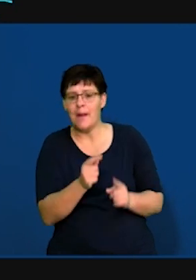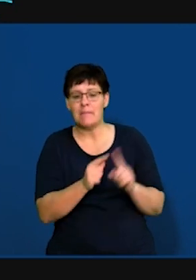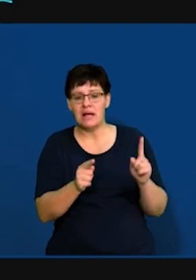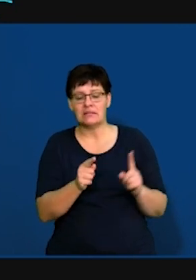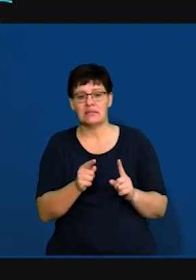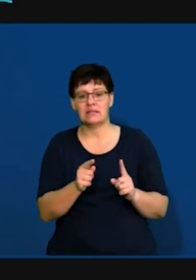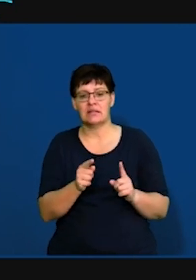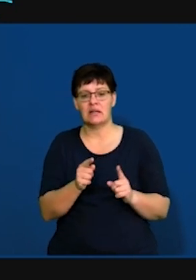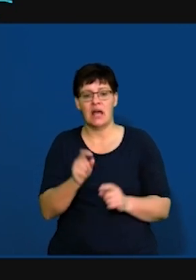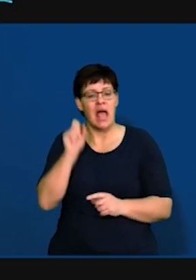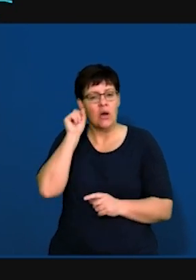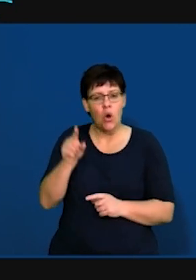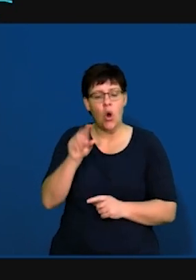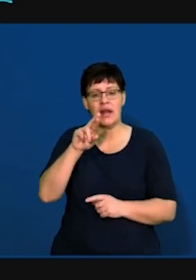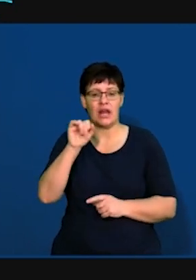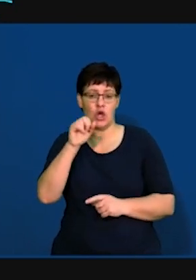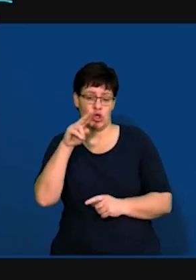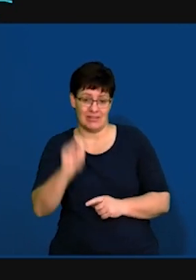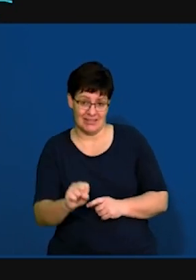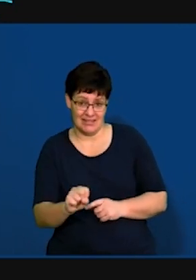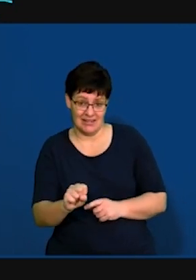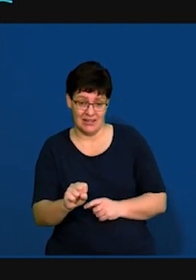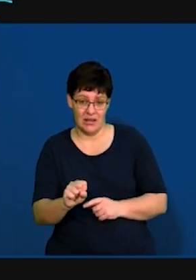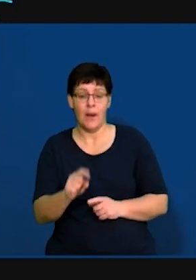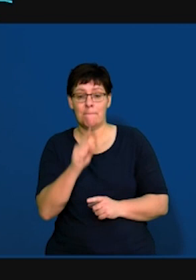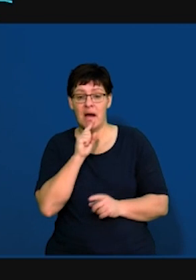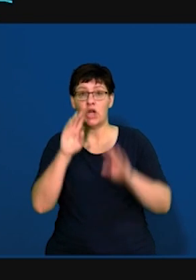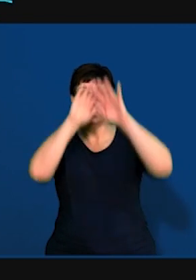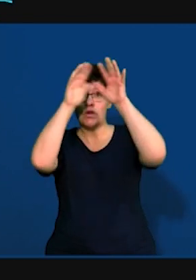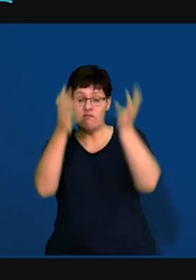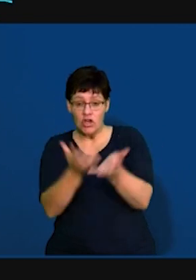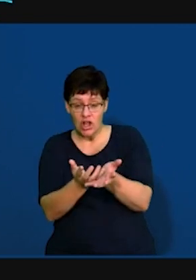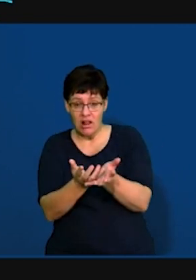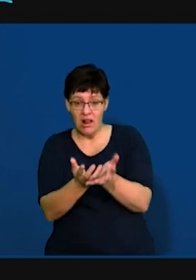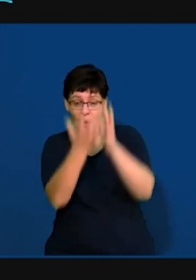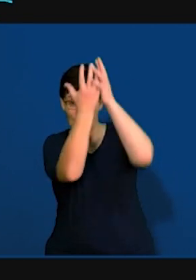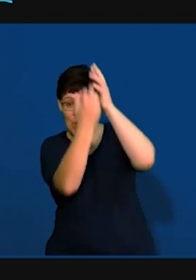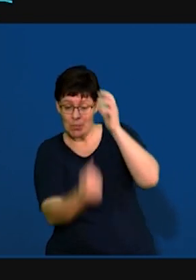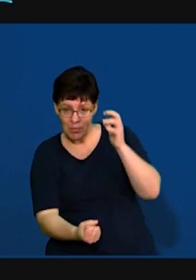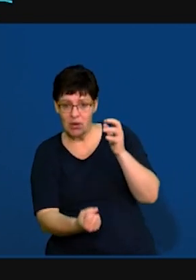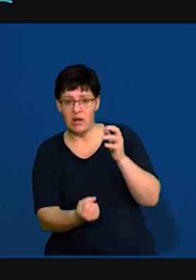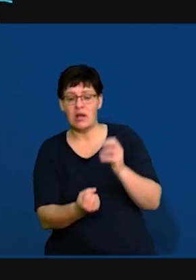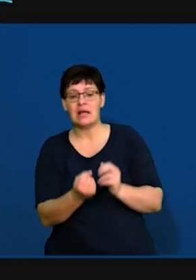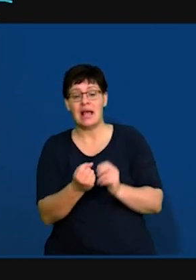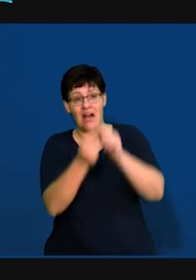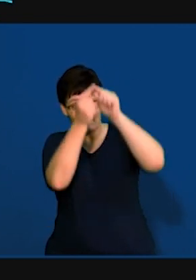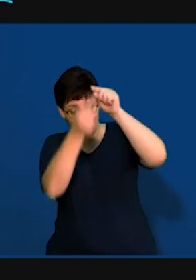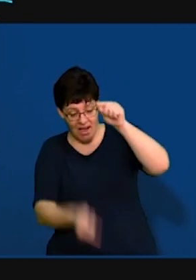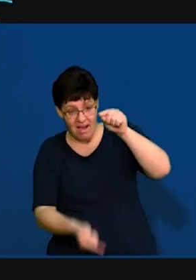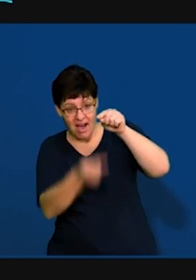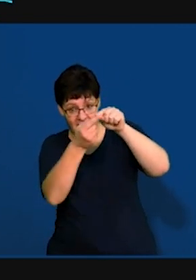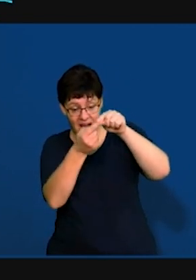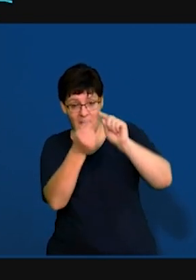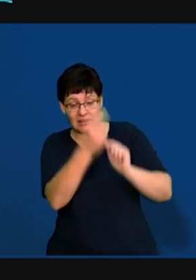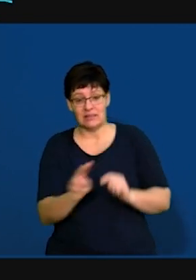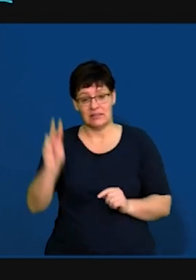the radius or the diameter. So, but as far as the universal gravitation, the distance, the square of the distance is actually